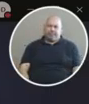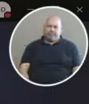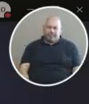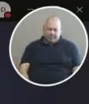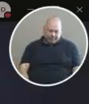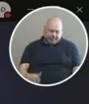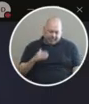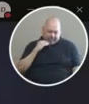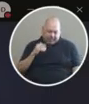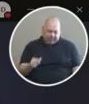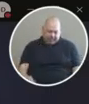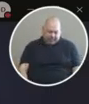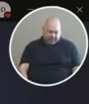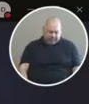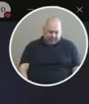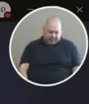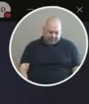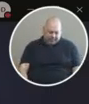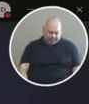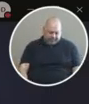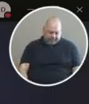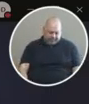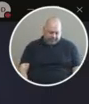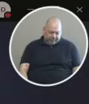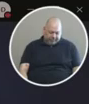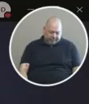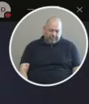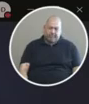Y muchas gracias por todo.